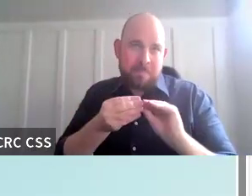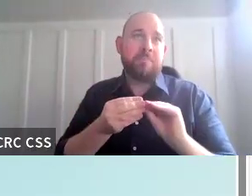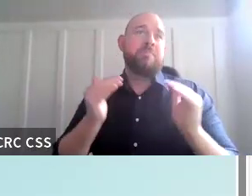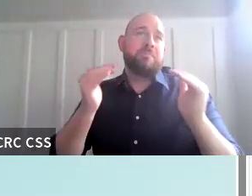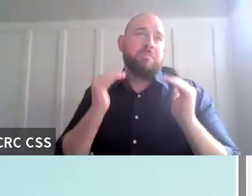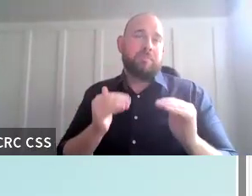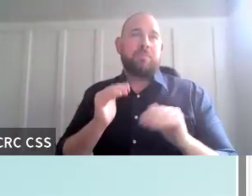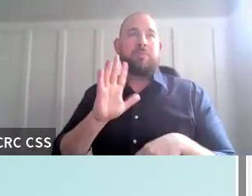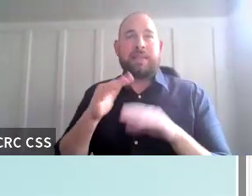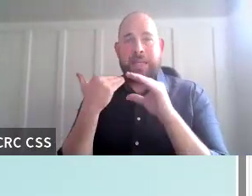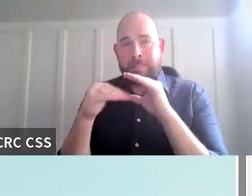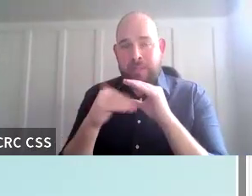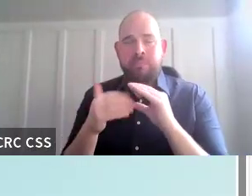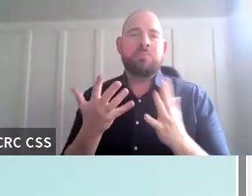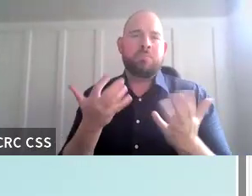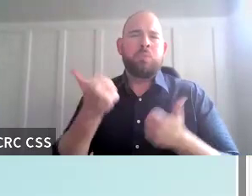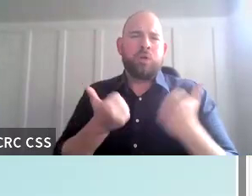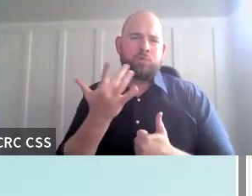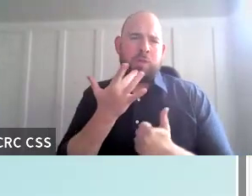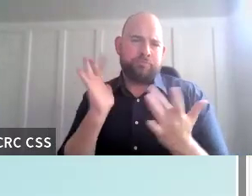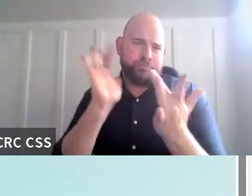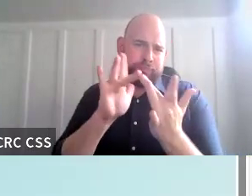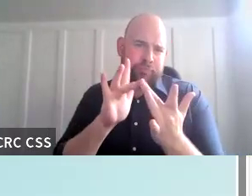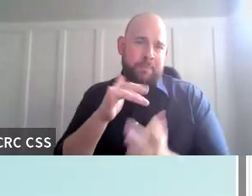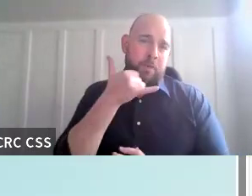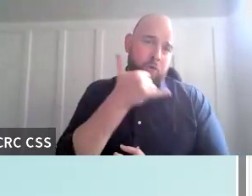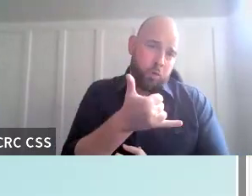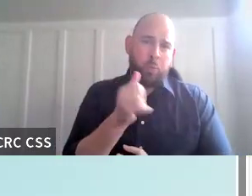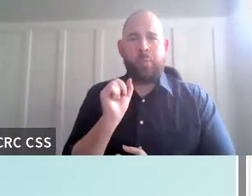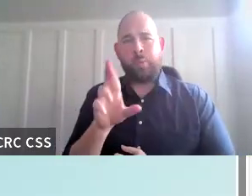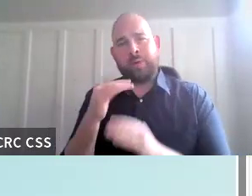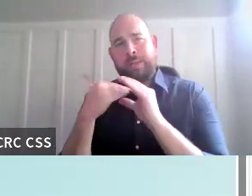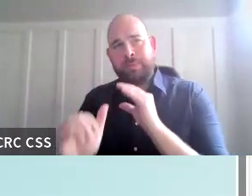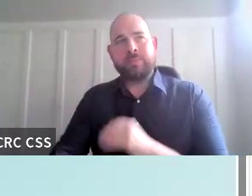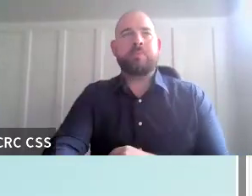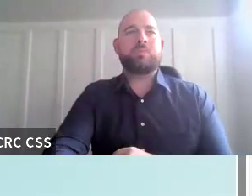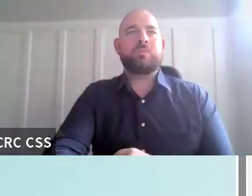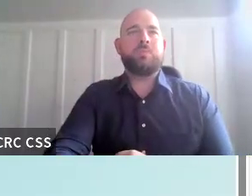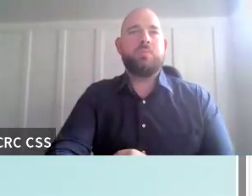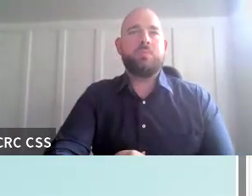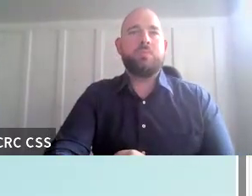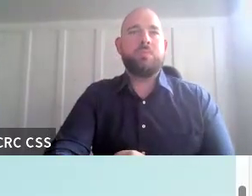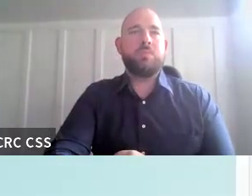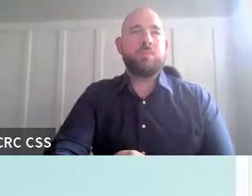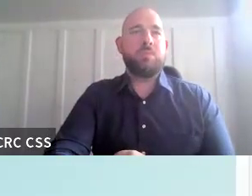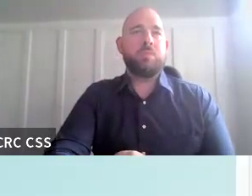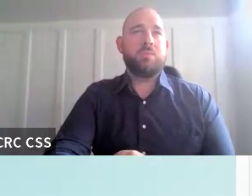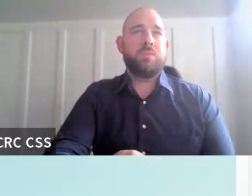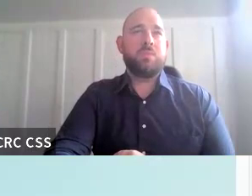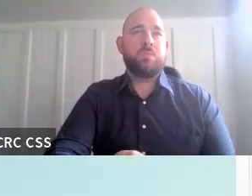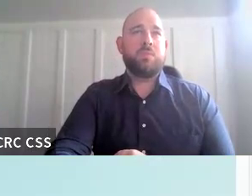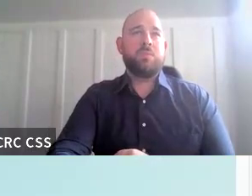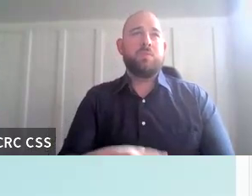first and last, phone number, email, and what preferred contact method,